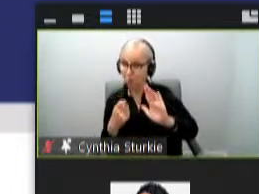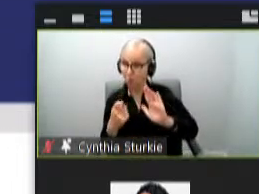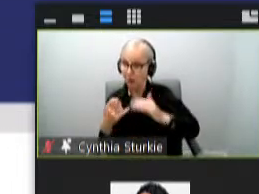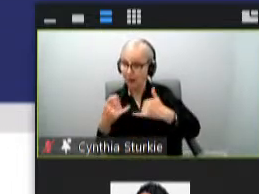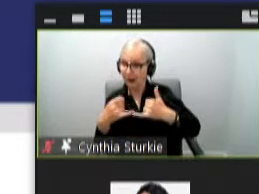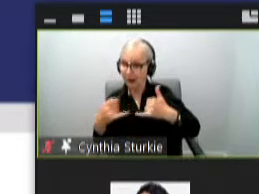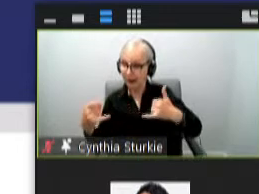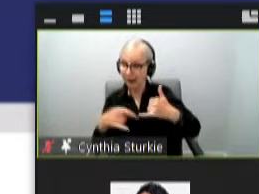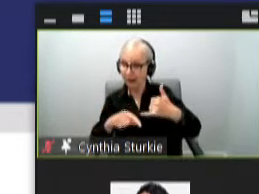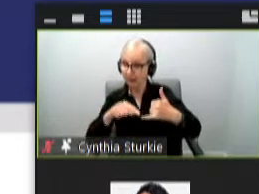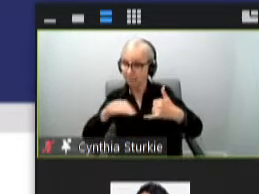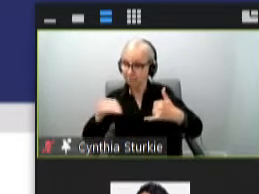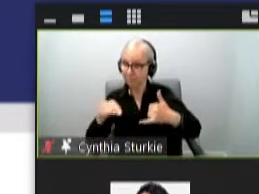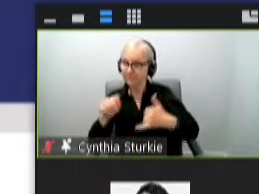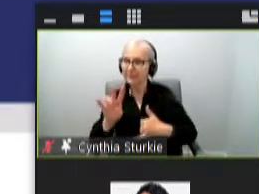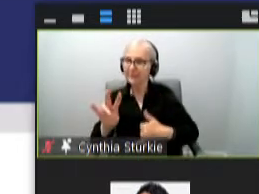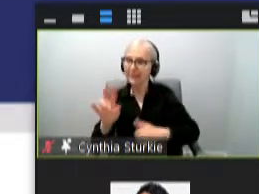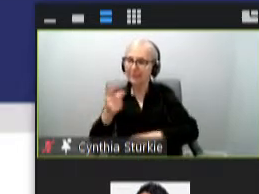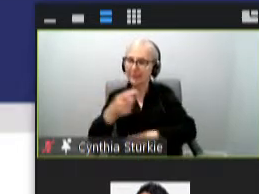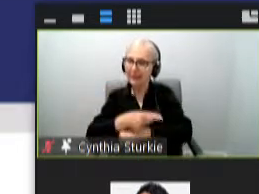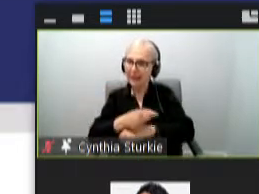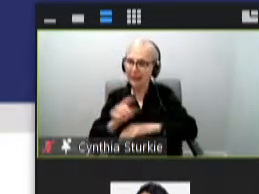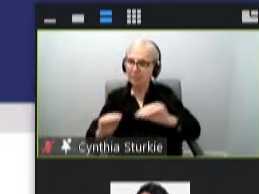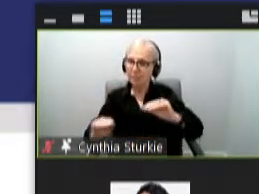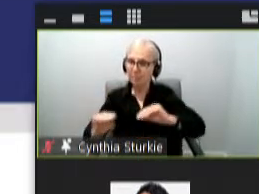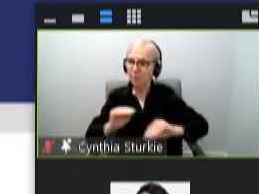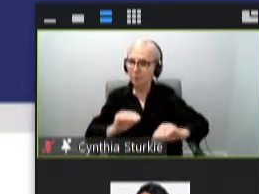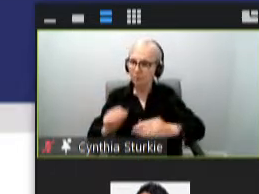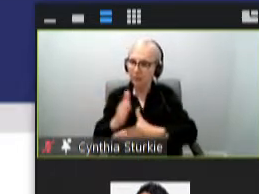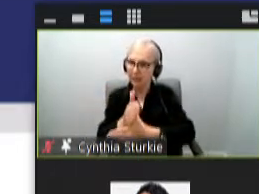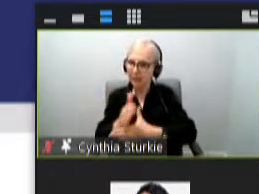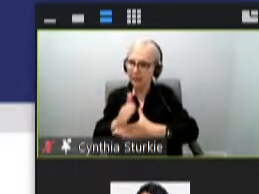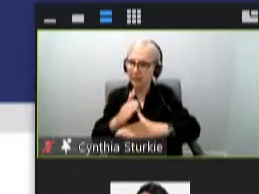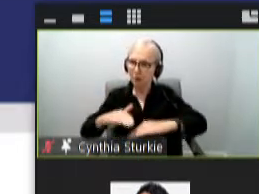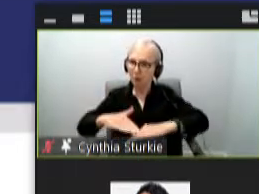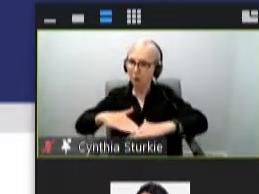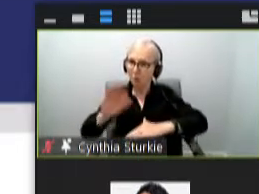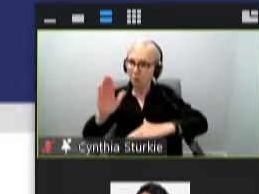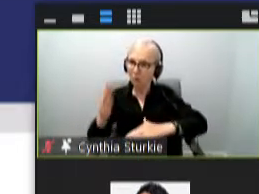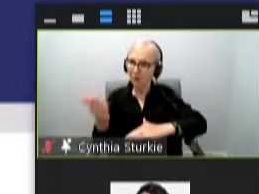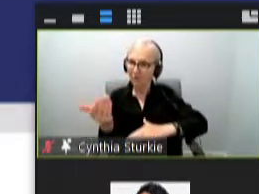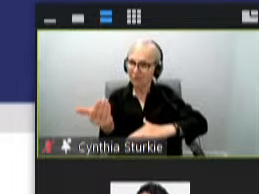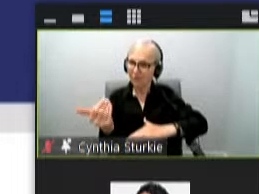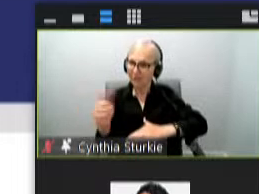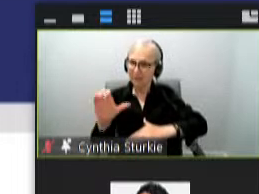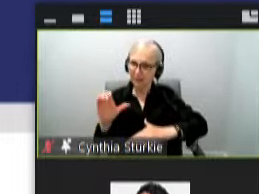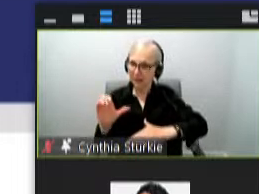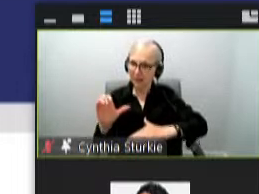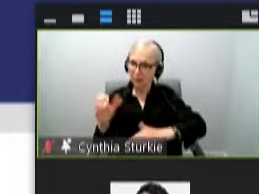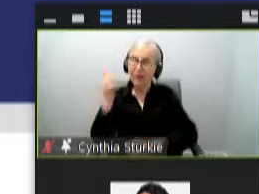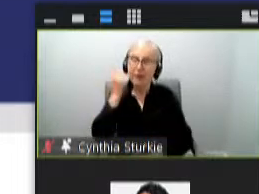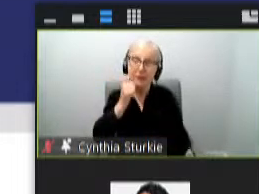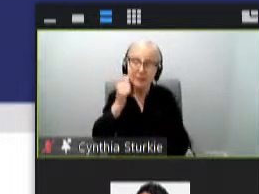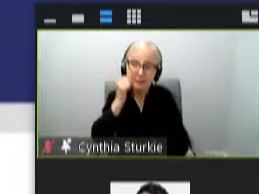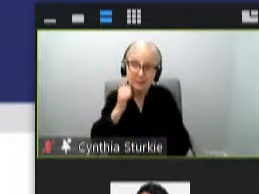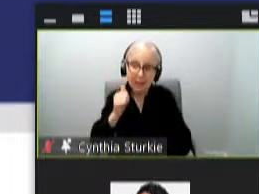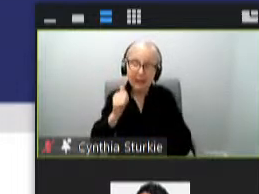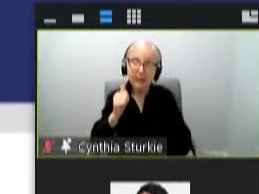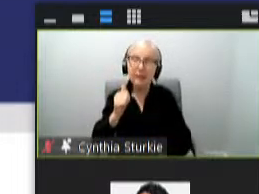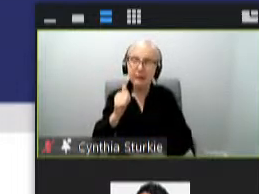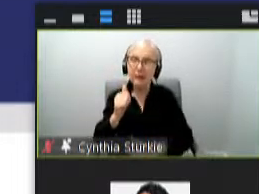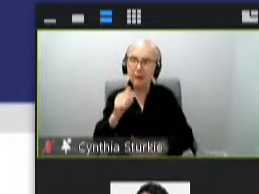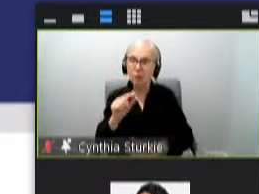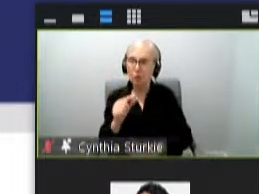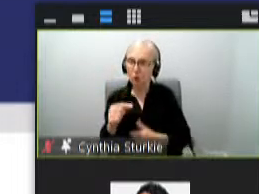you our 7-day moving average number of cases, which is now over 1,500 on average a day. And then each of those gray